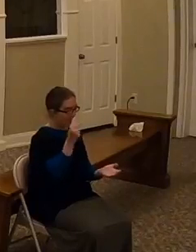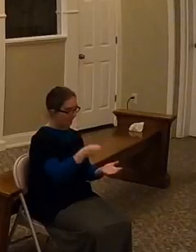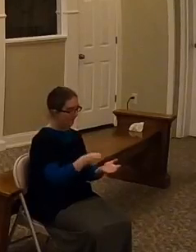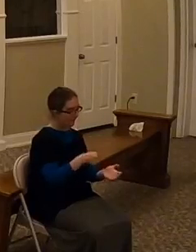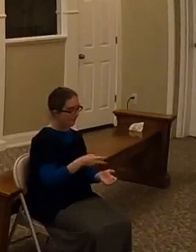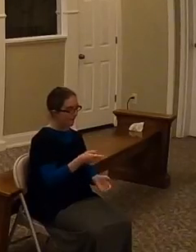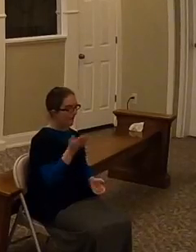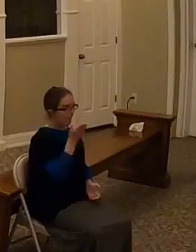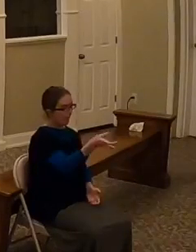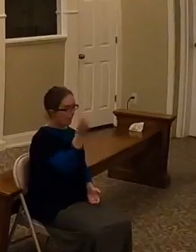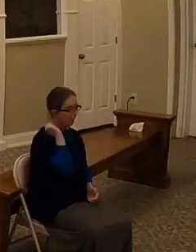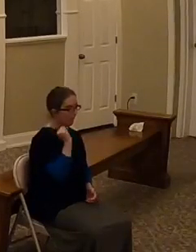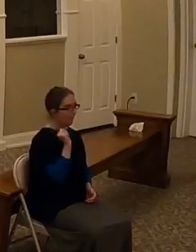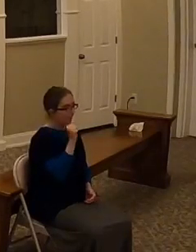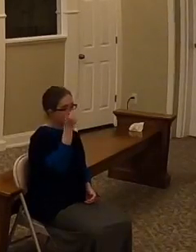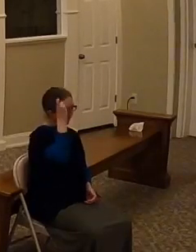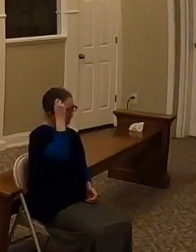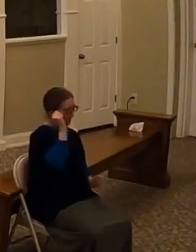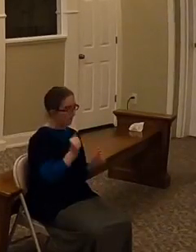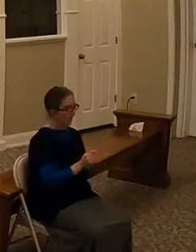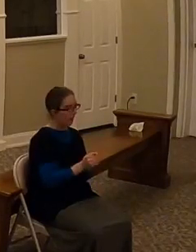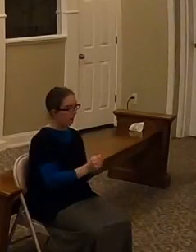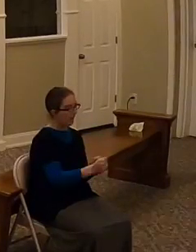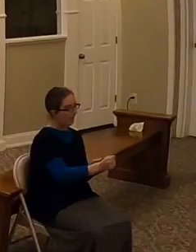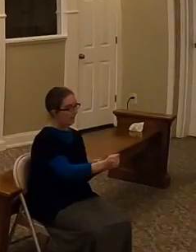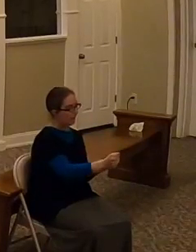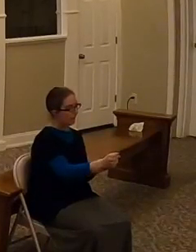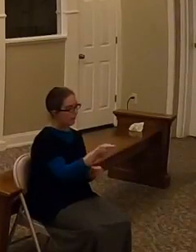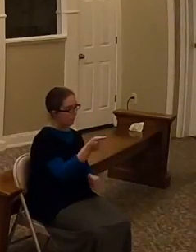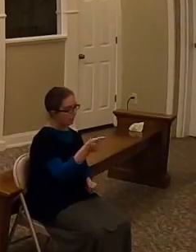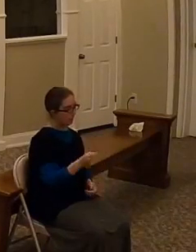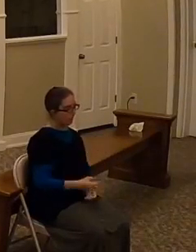was a spirit directing you.